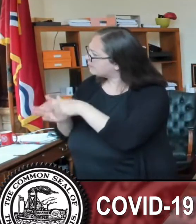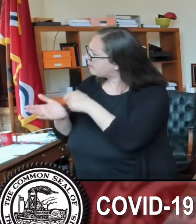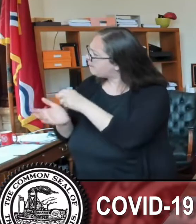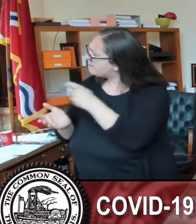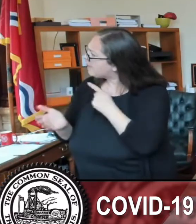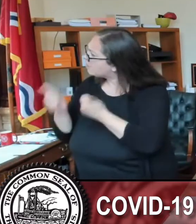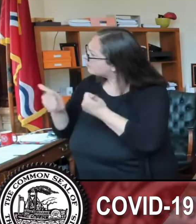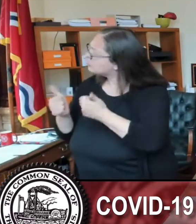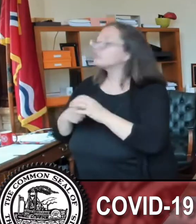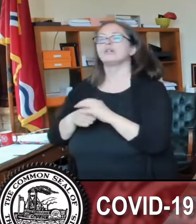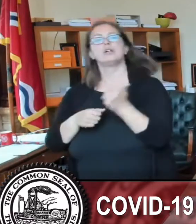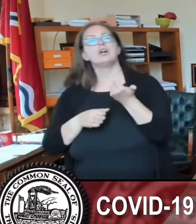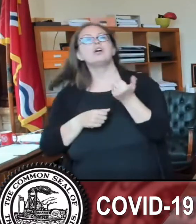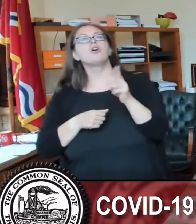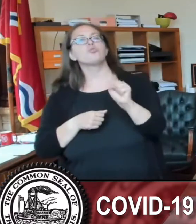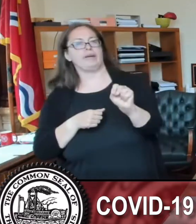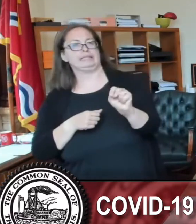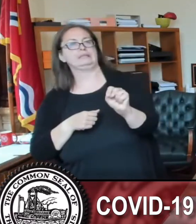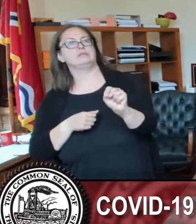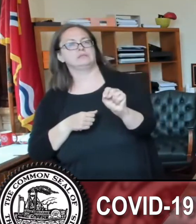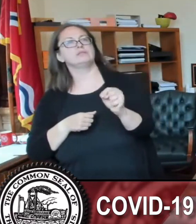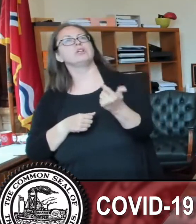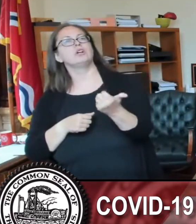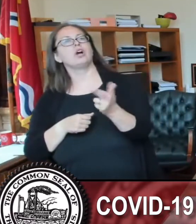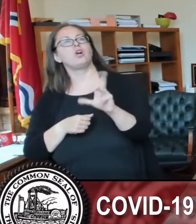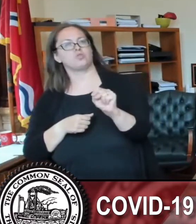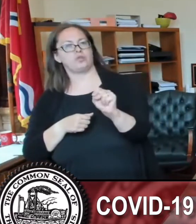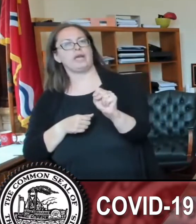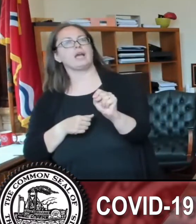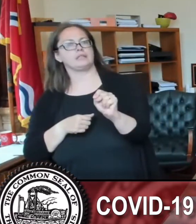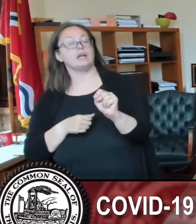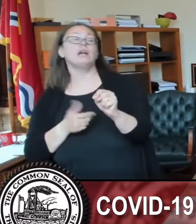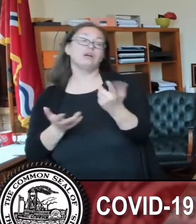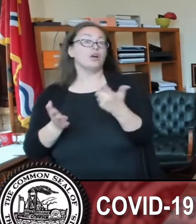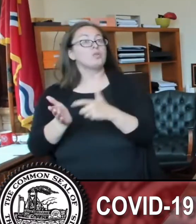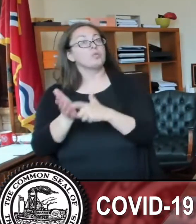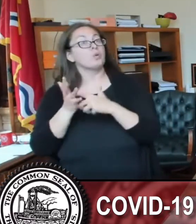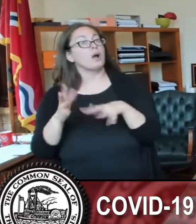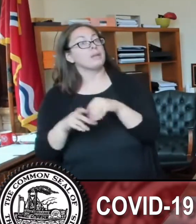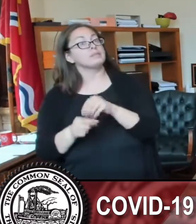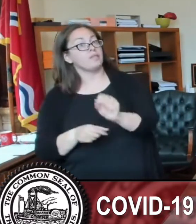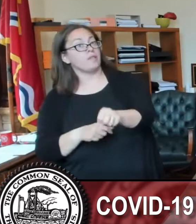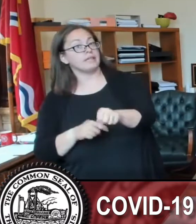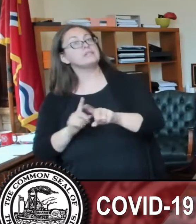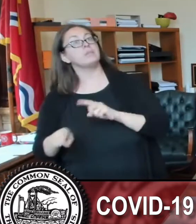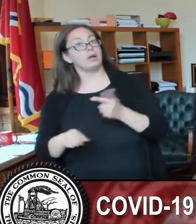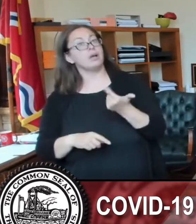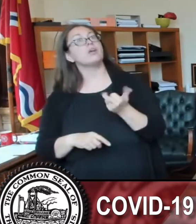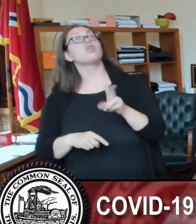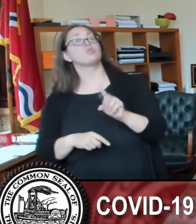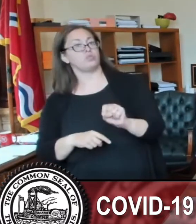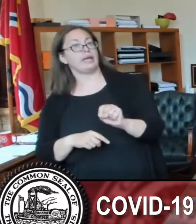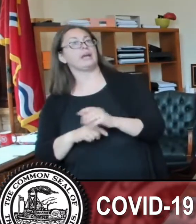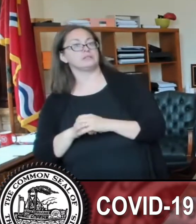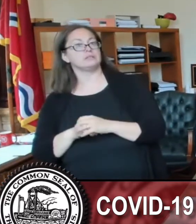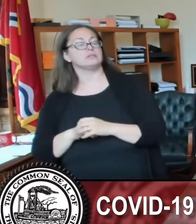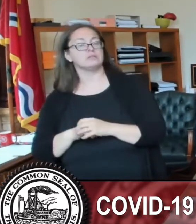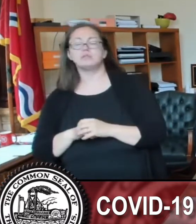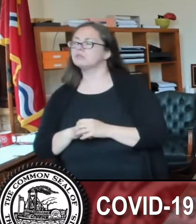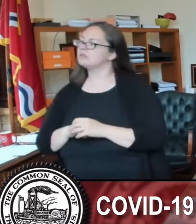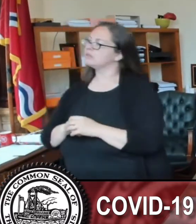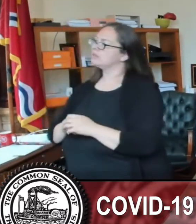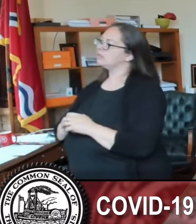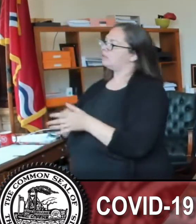It's a grant. It's a grant. There are some requirements with it, but it's a grant. On the issue